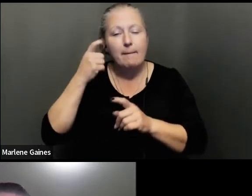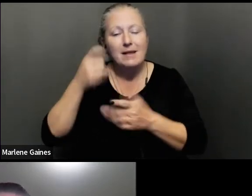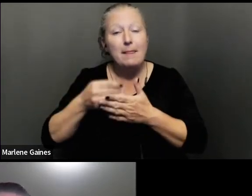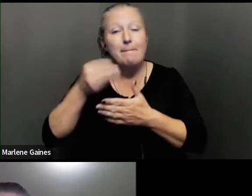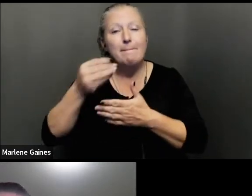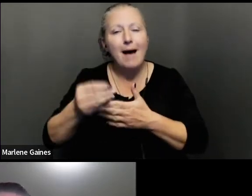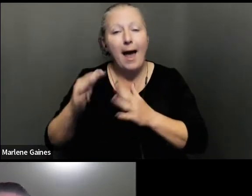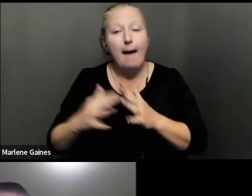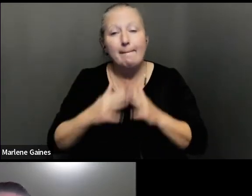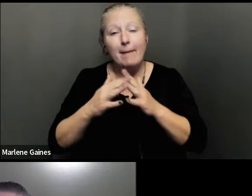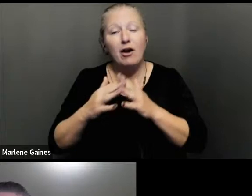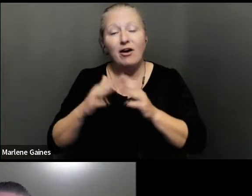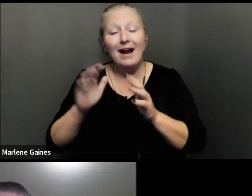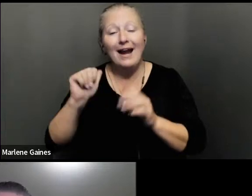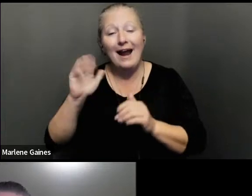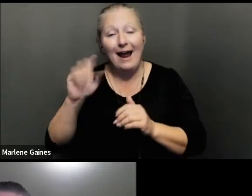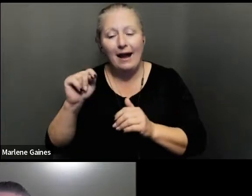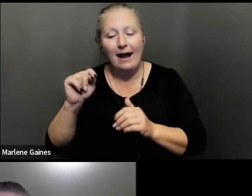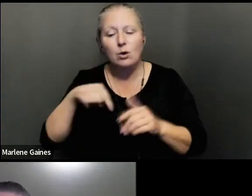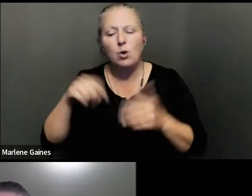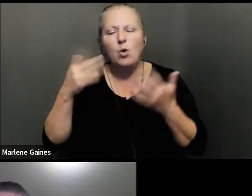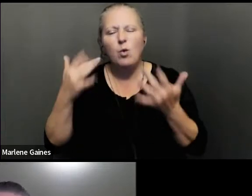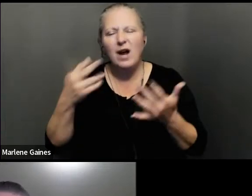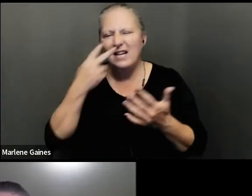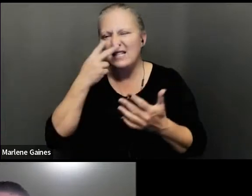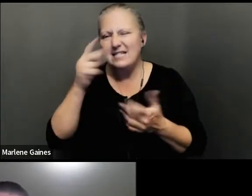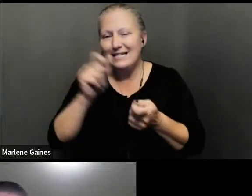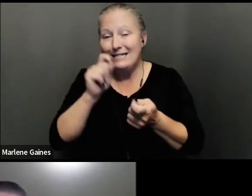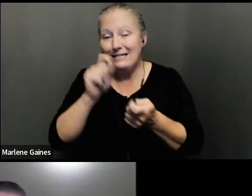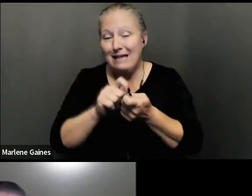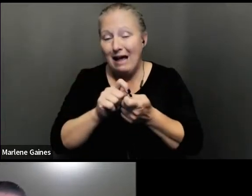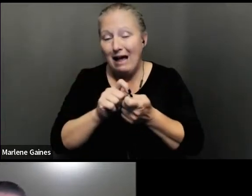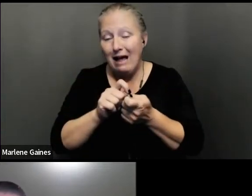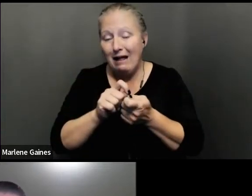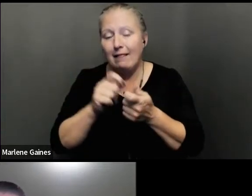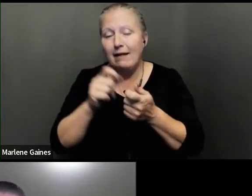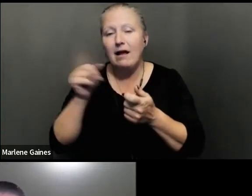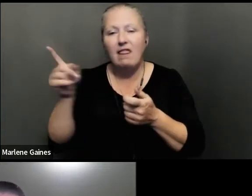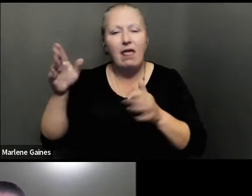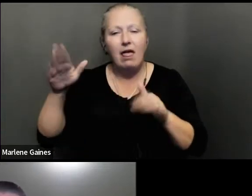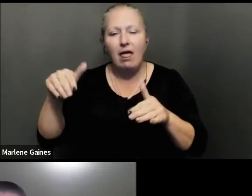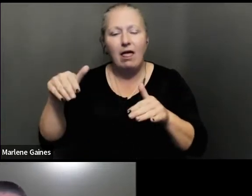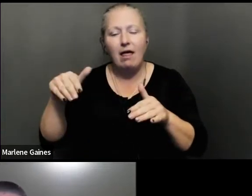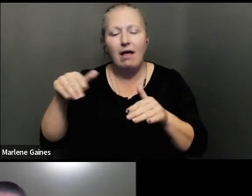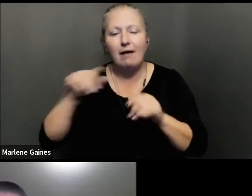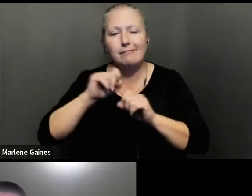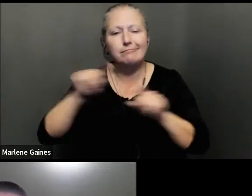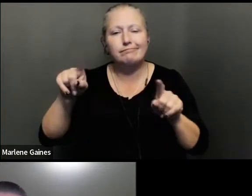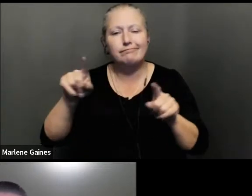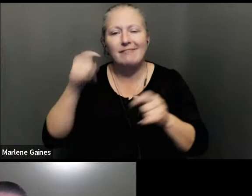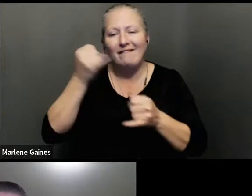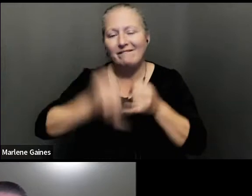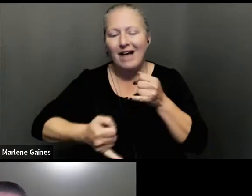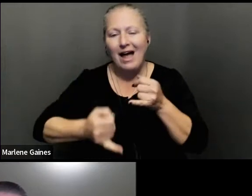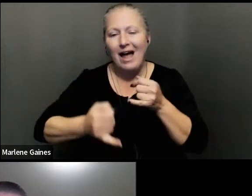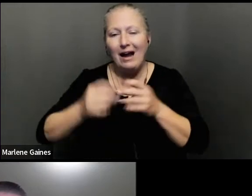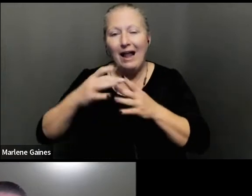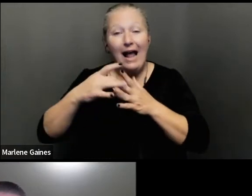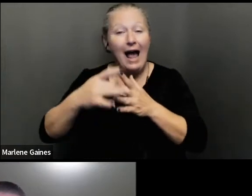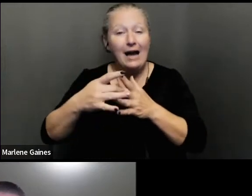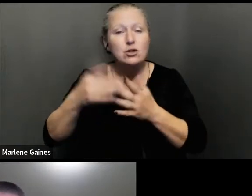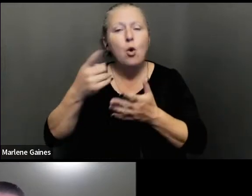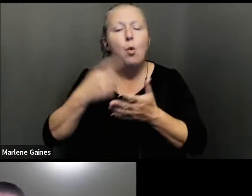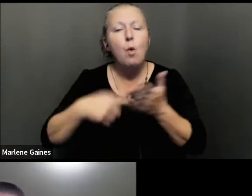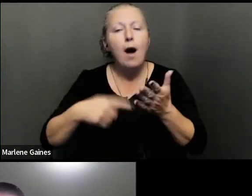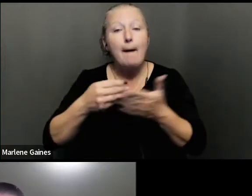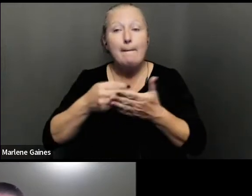Act. We're waiting to see exactly. They haven't put out the final guidance on what Buy